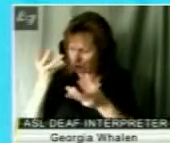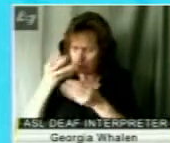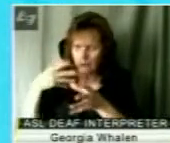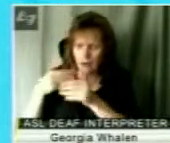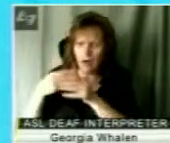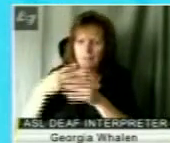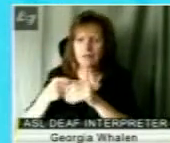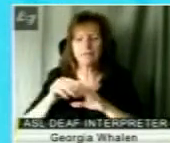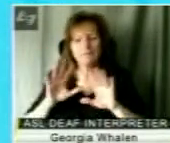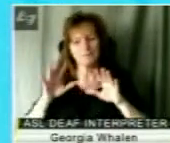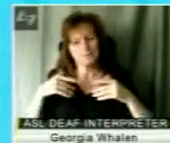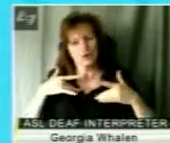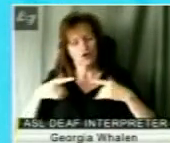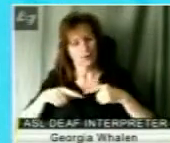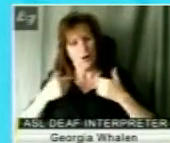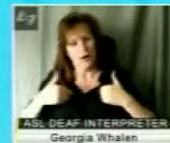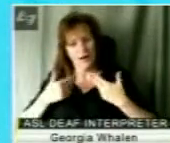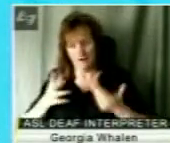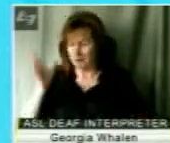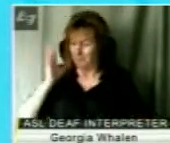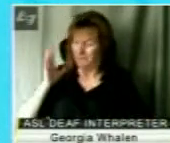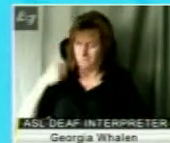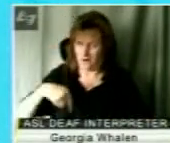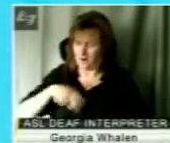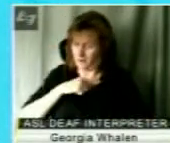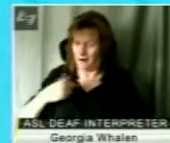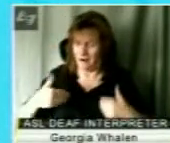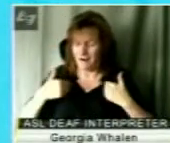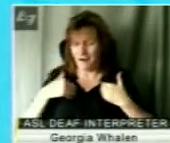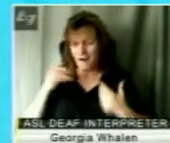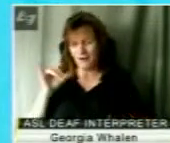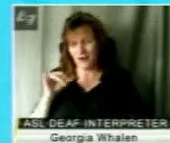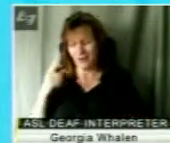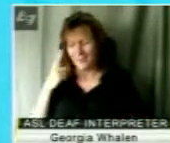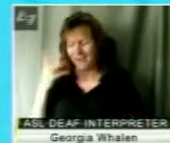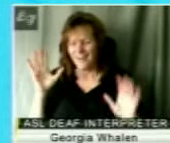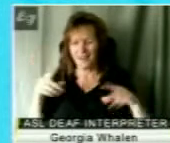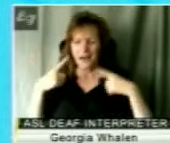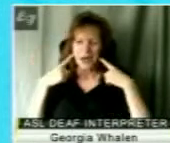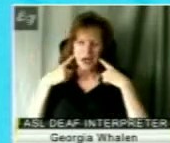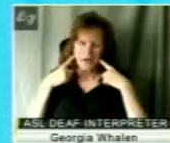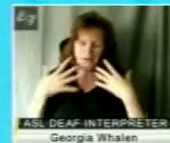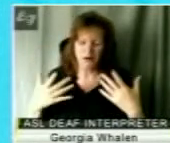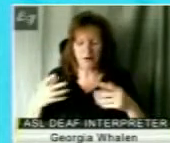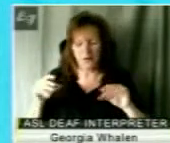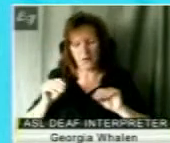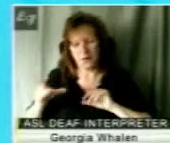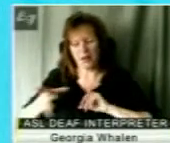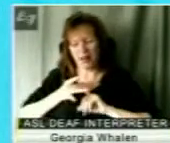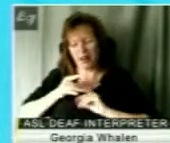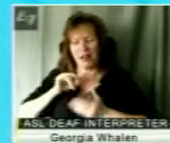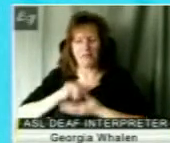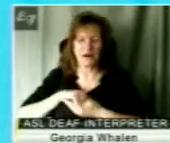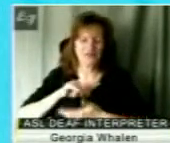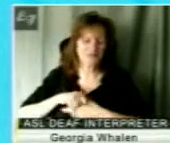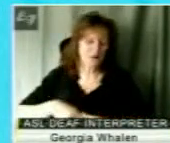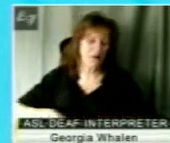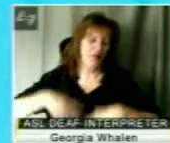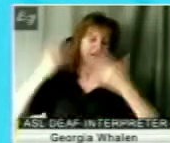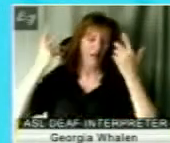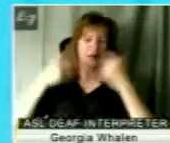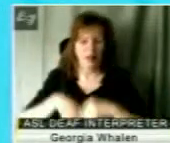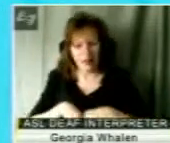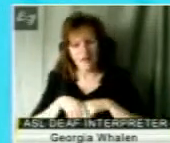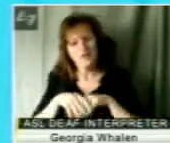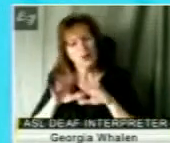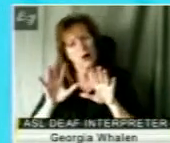were all young once and thought we were impervious and immune and could conquer anything. Unfortunately, young people also connect